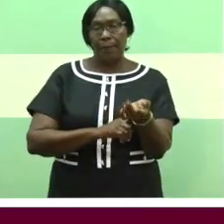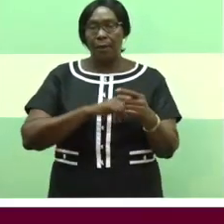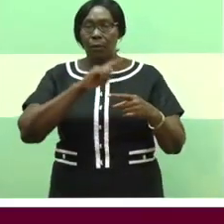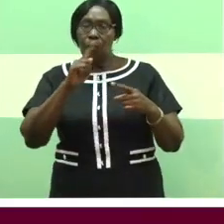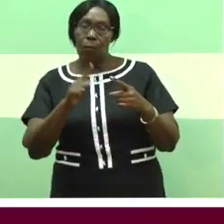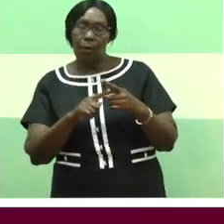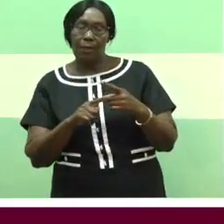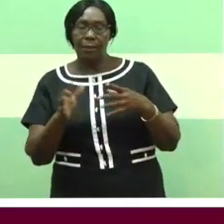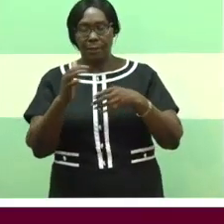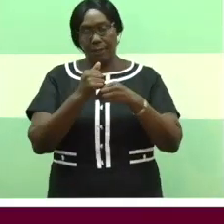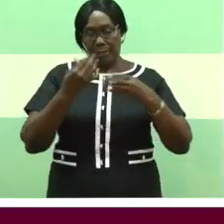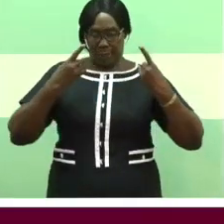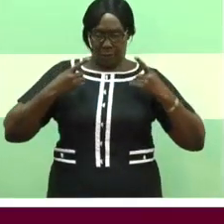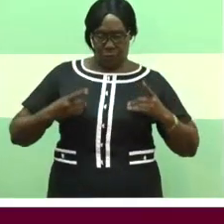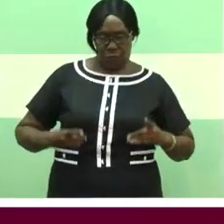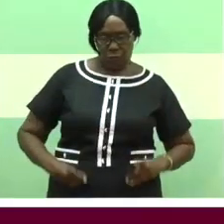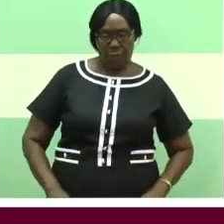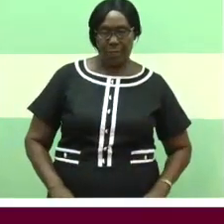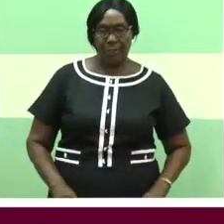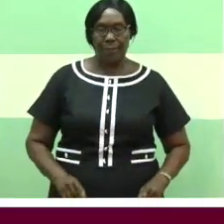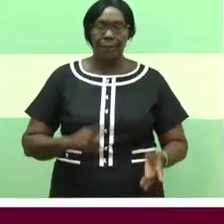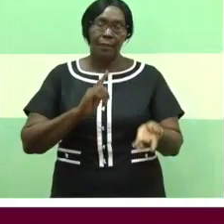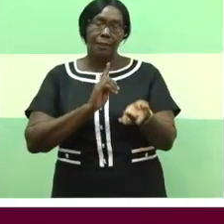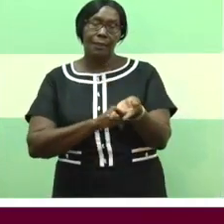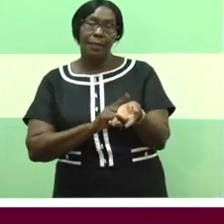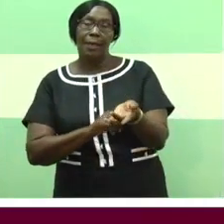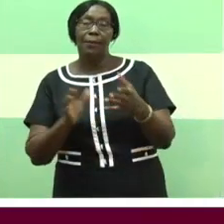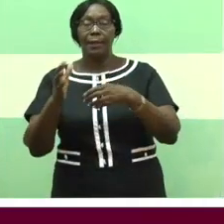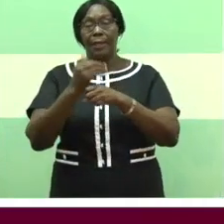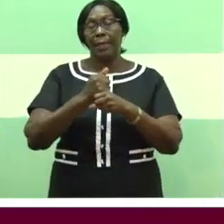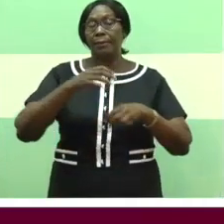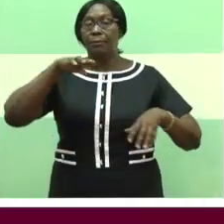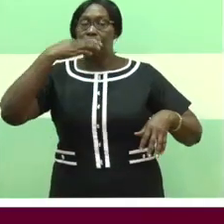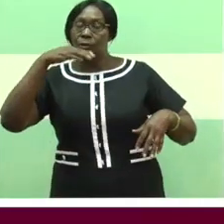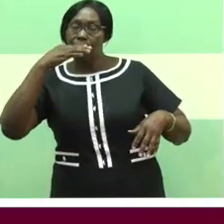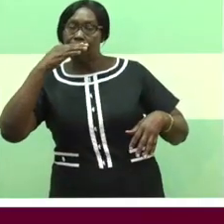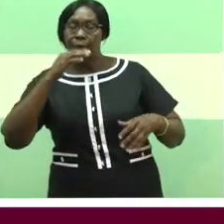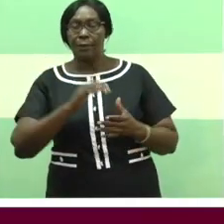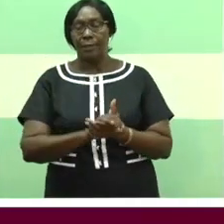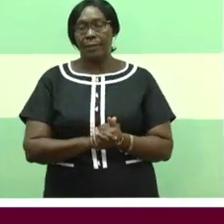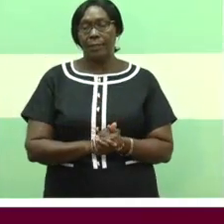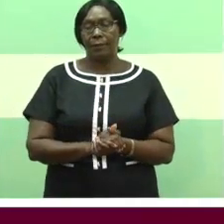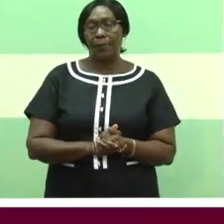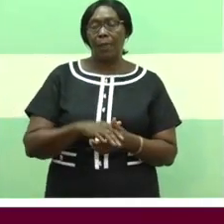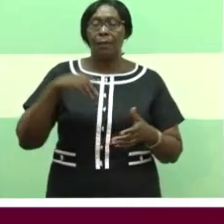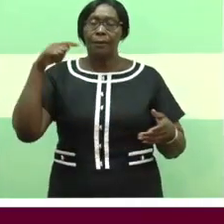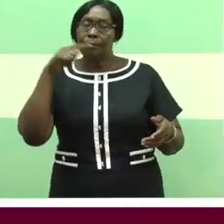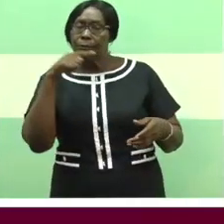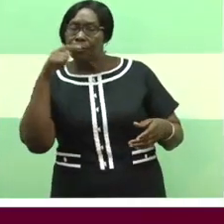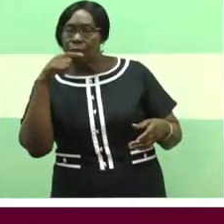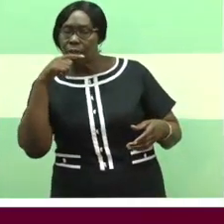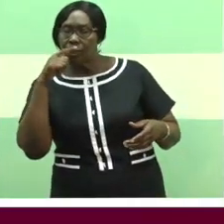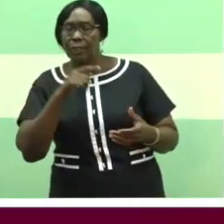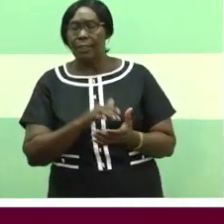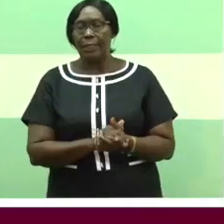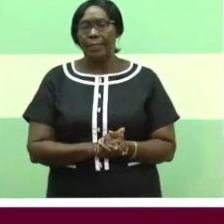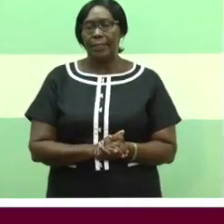when we get dressed, time when we can have breakfast, brush our